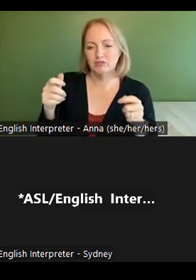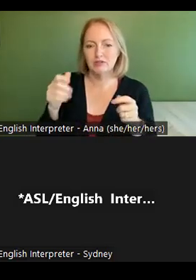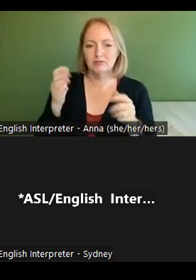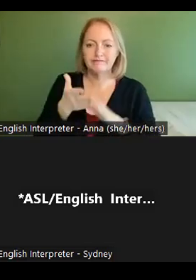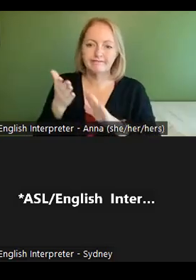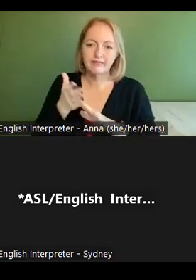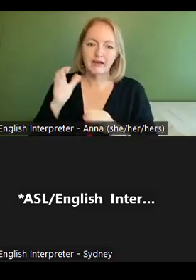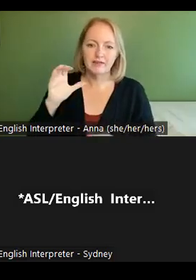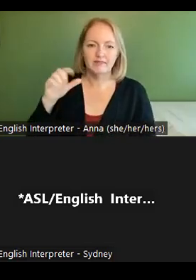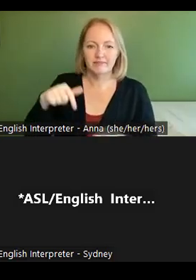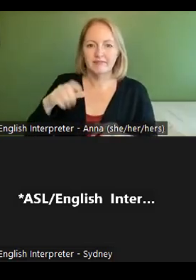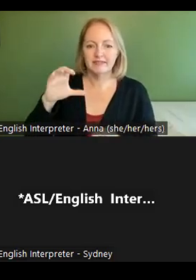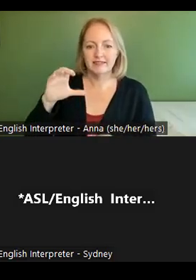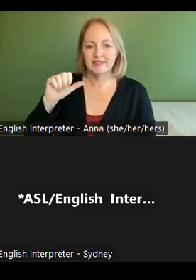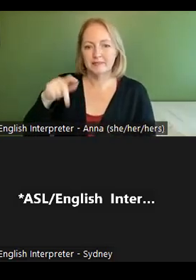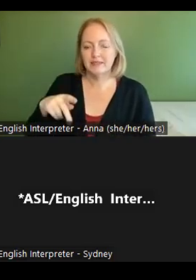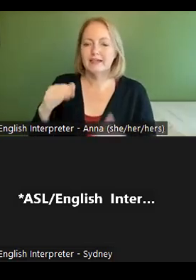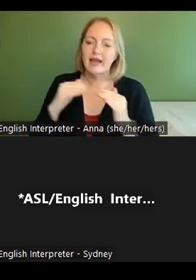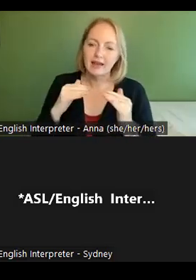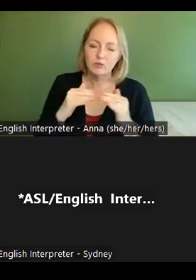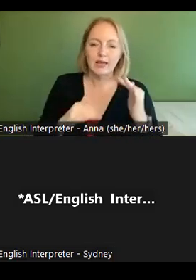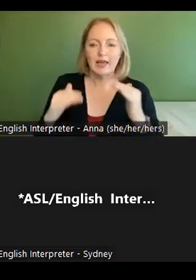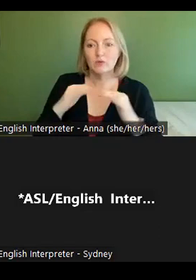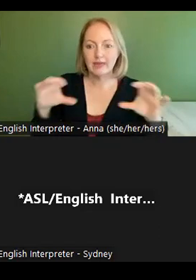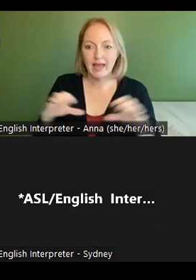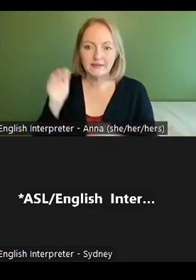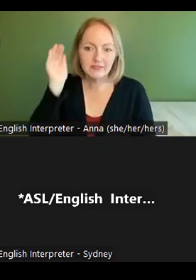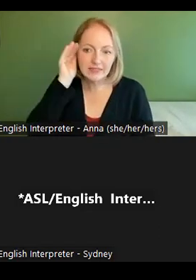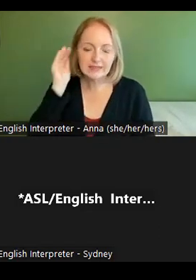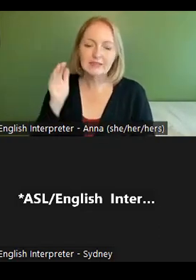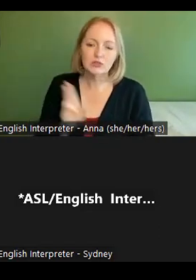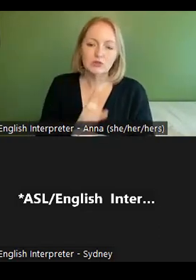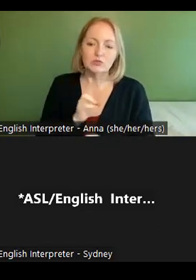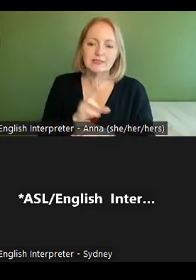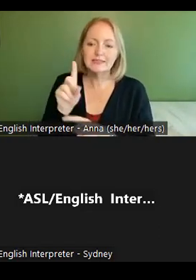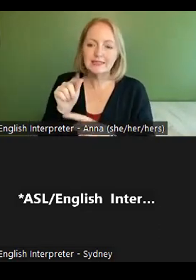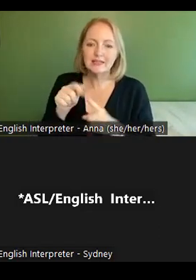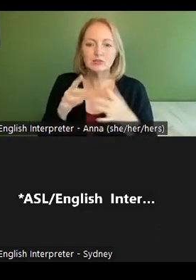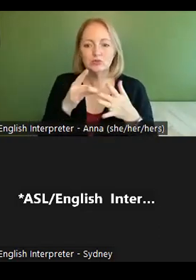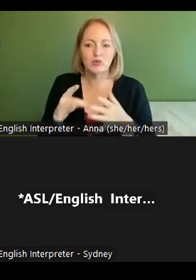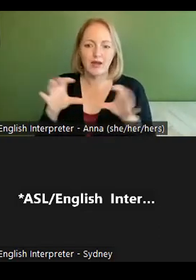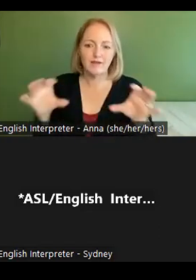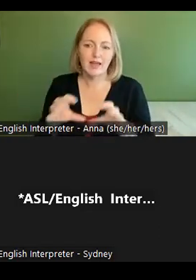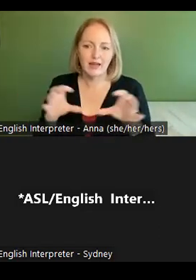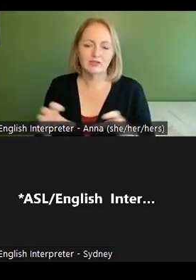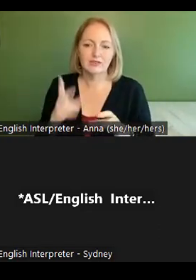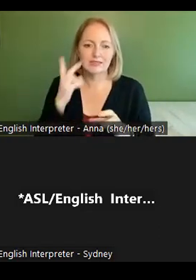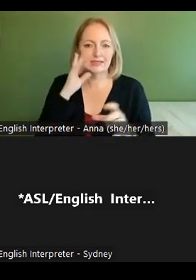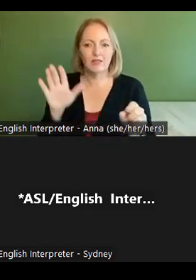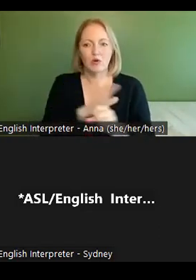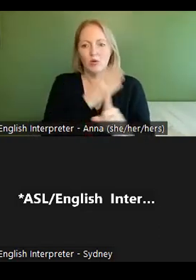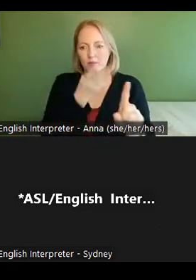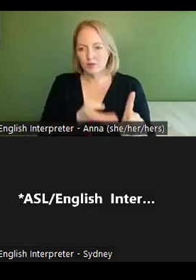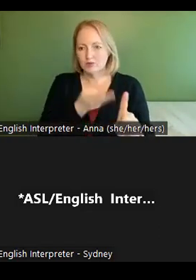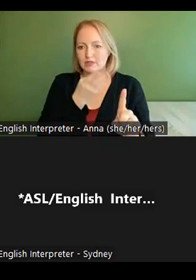CACFP, focusing on equity, actively listening, using data to drive action, seeing the whole person,